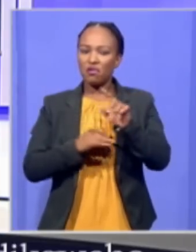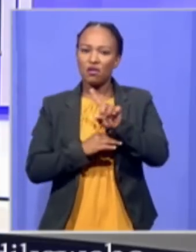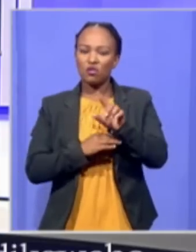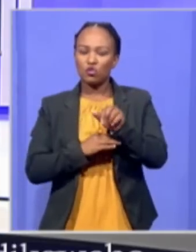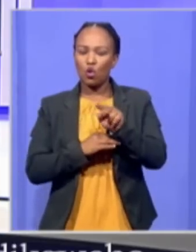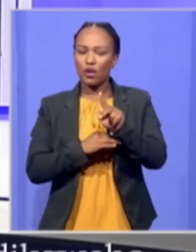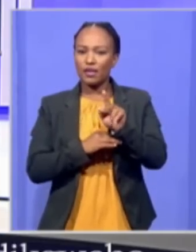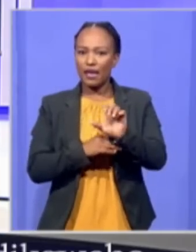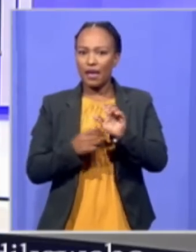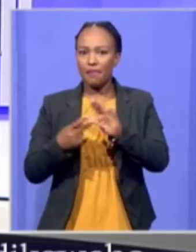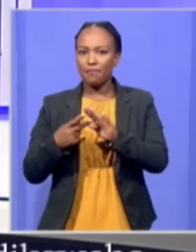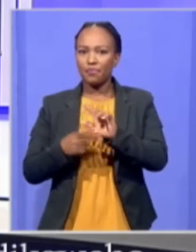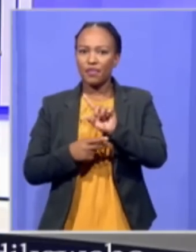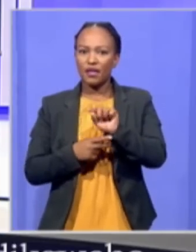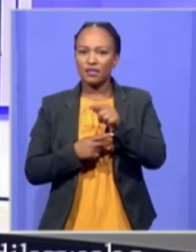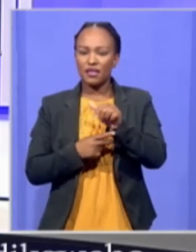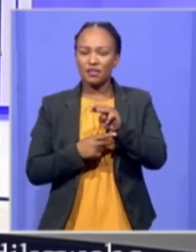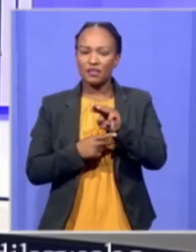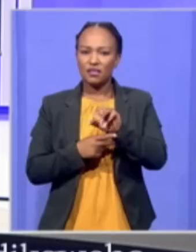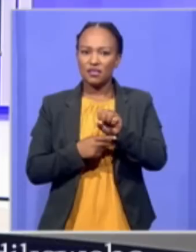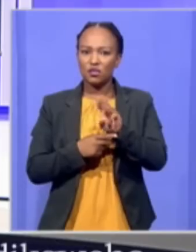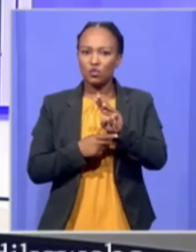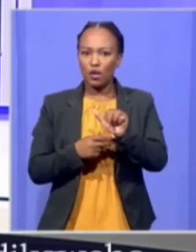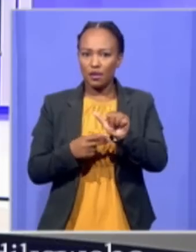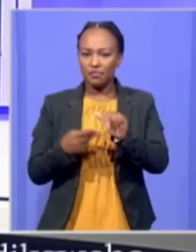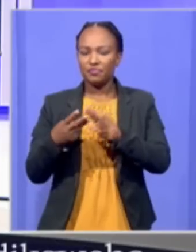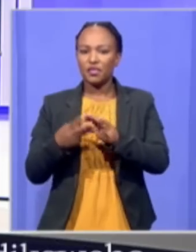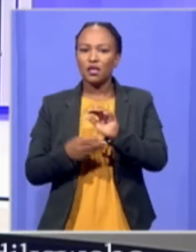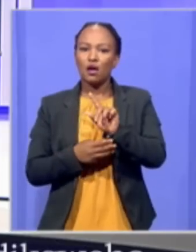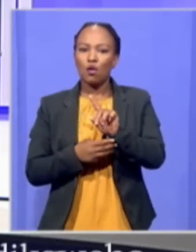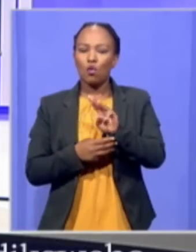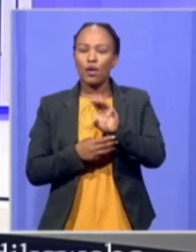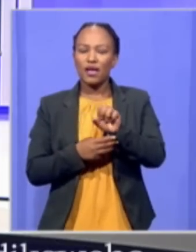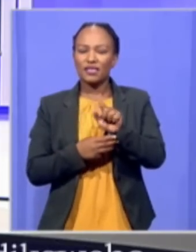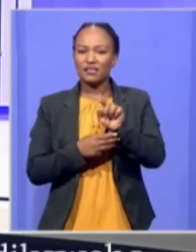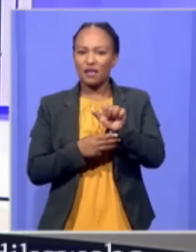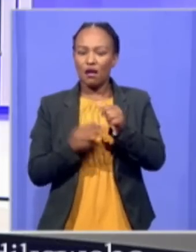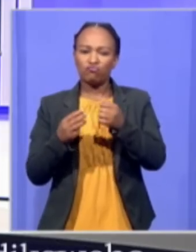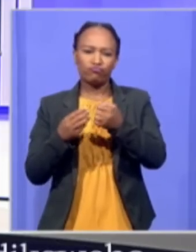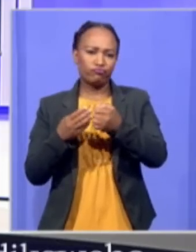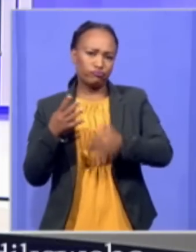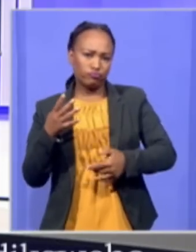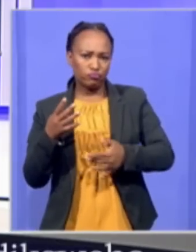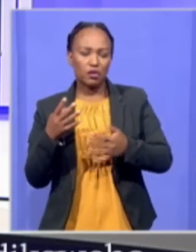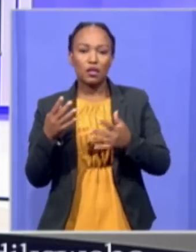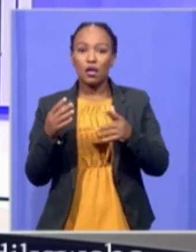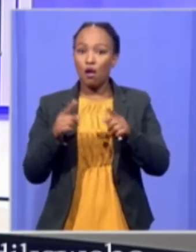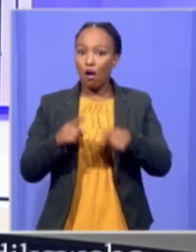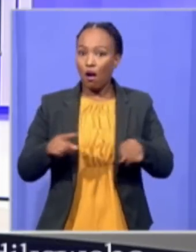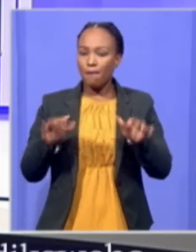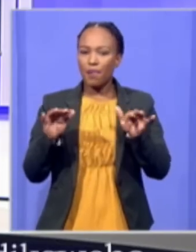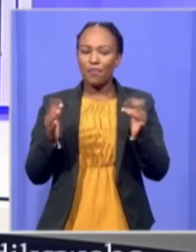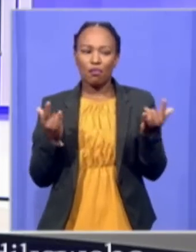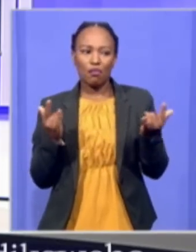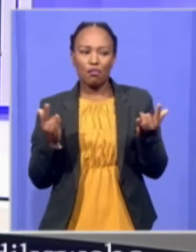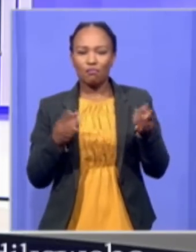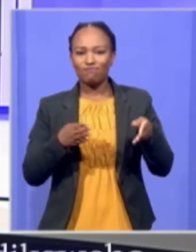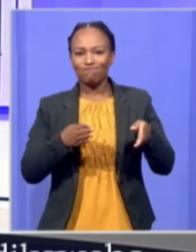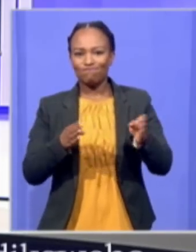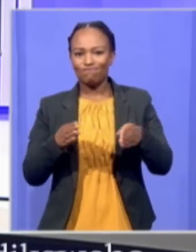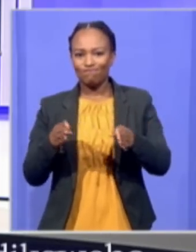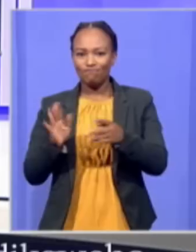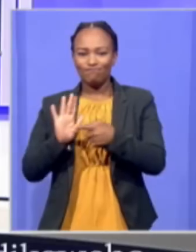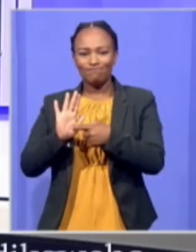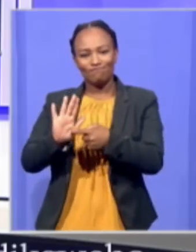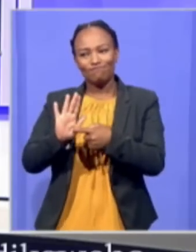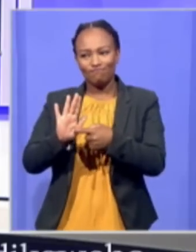Thandiswa Mazwai, Questa le Focalistic magareng ga ba bangwe. Barekiši ba mebileng le bona ba re go bontšha ditšweletša